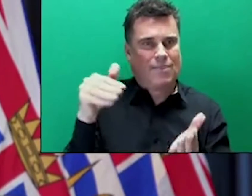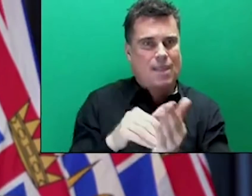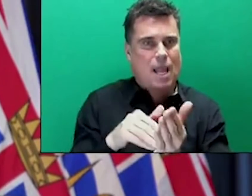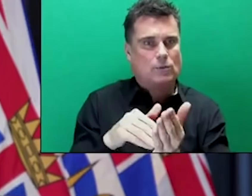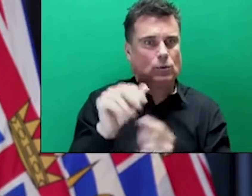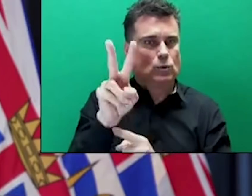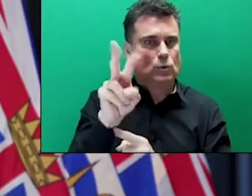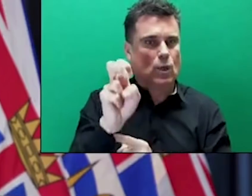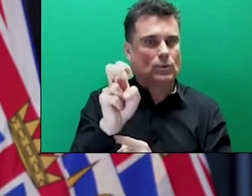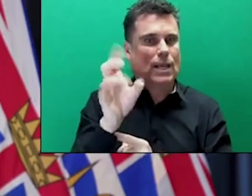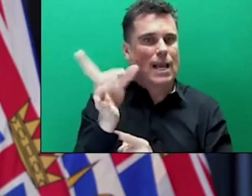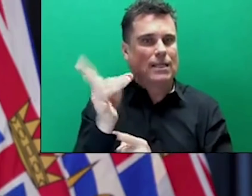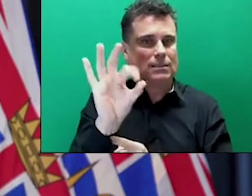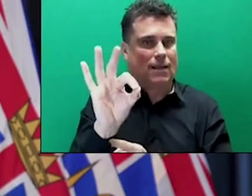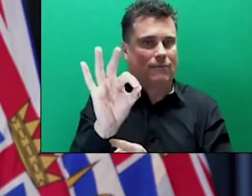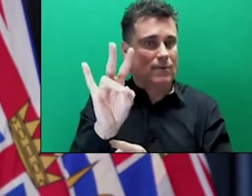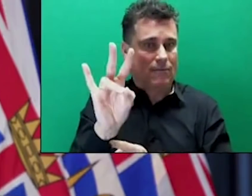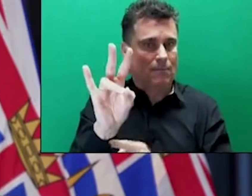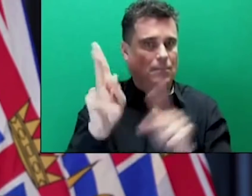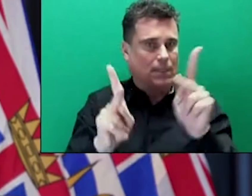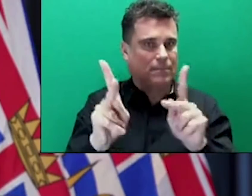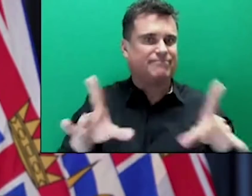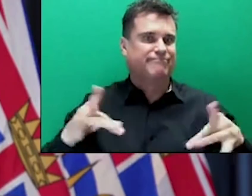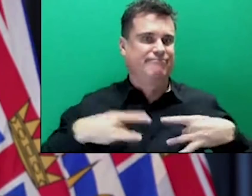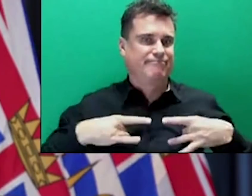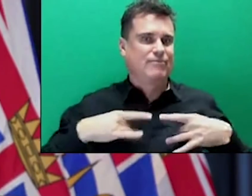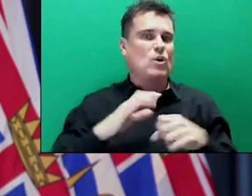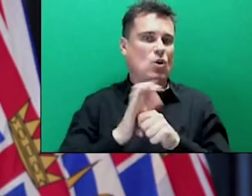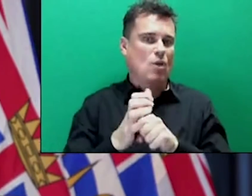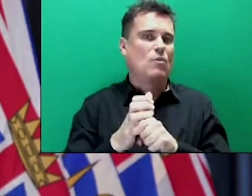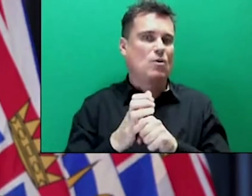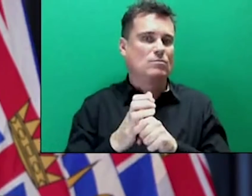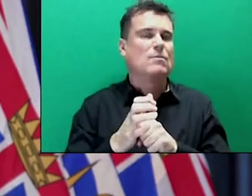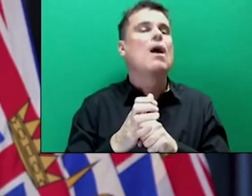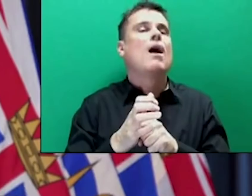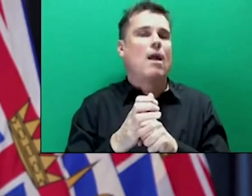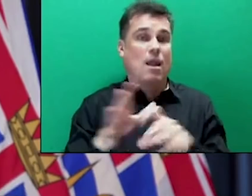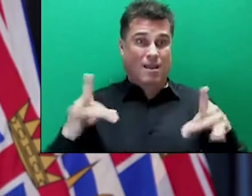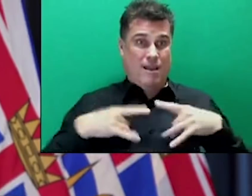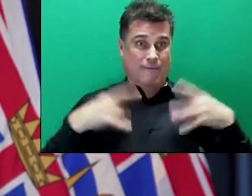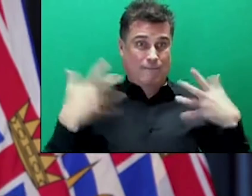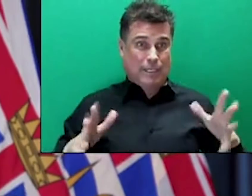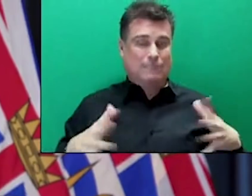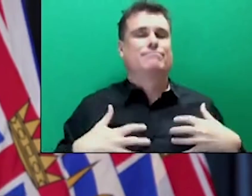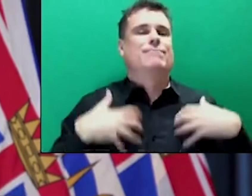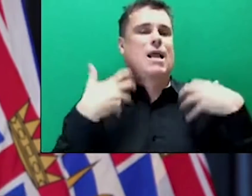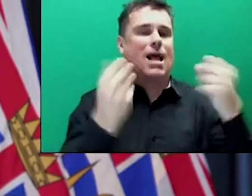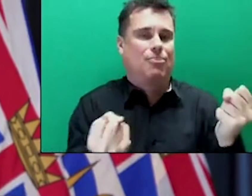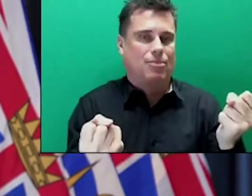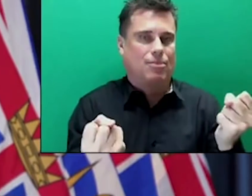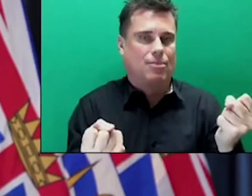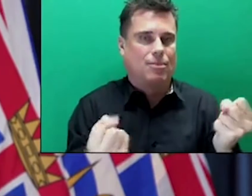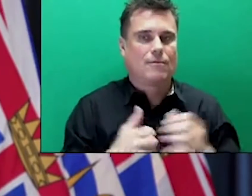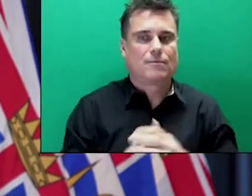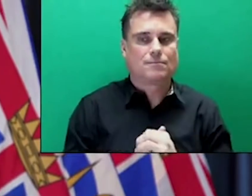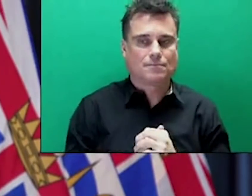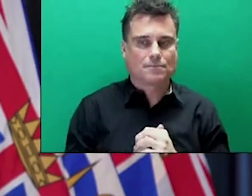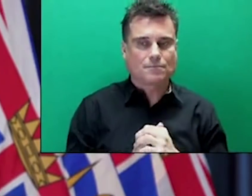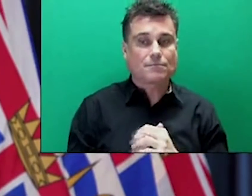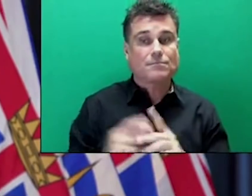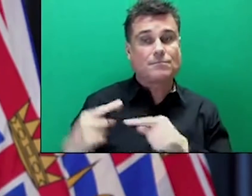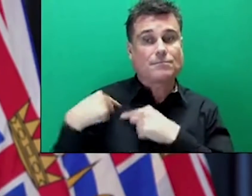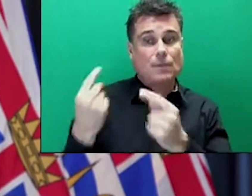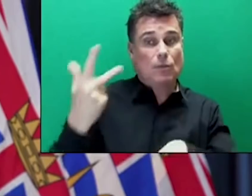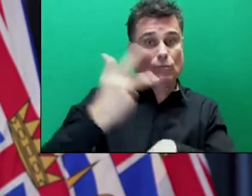Over this past 3 days, we've had 35 people who have died from COVID-19, bringing the total number of people in